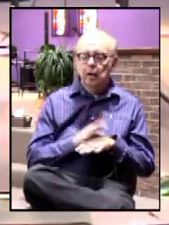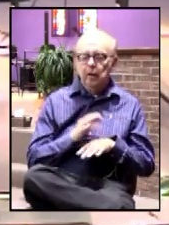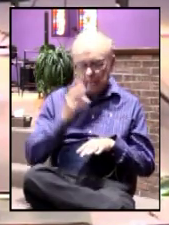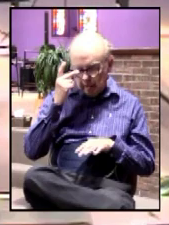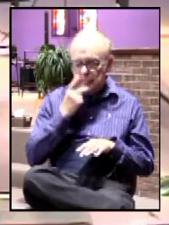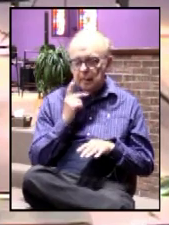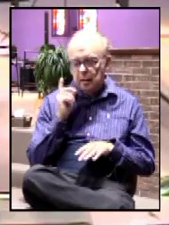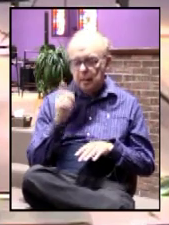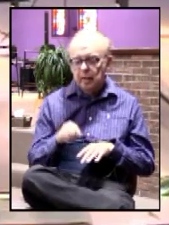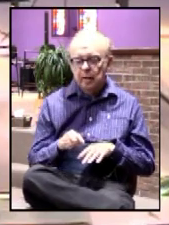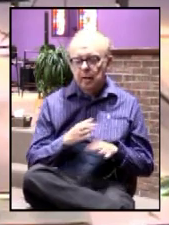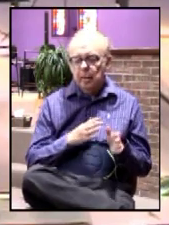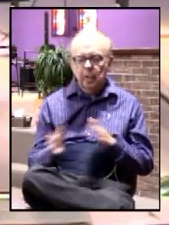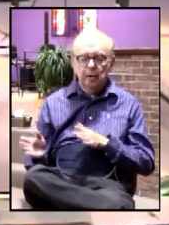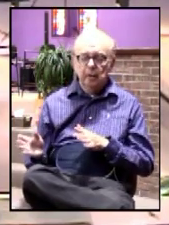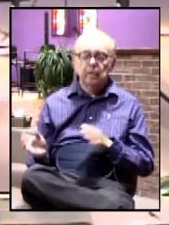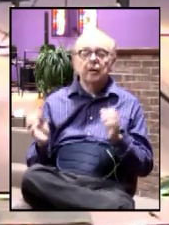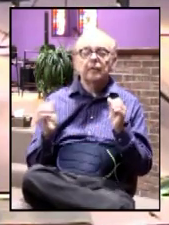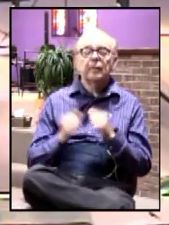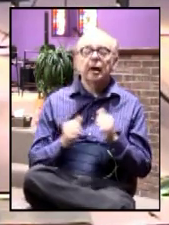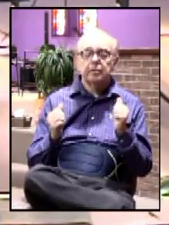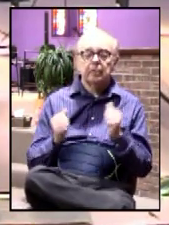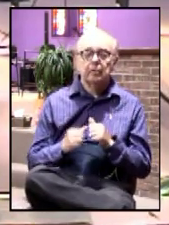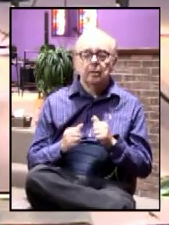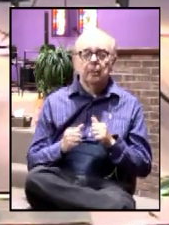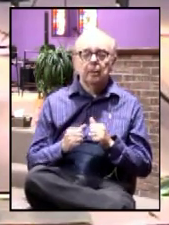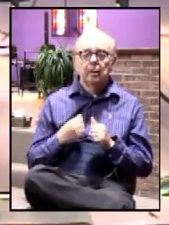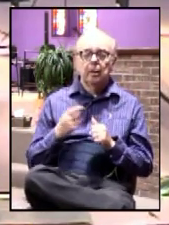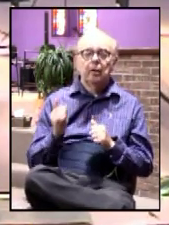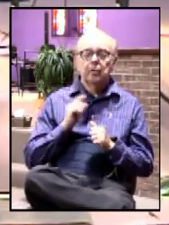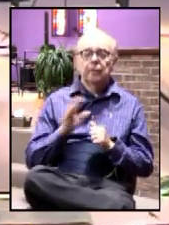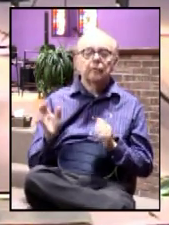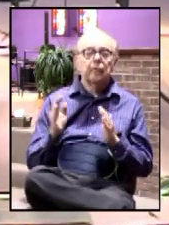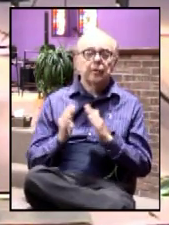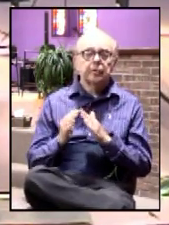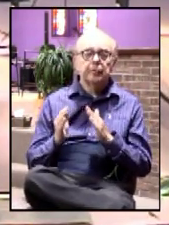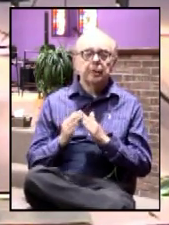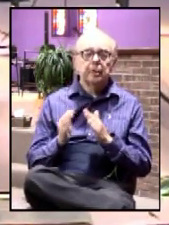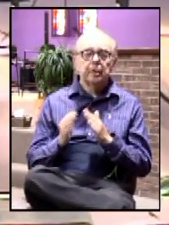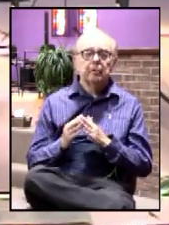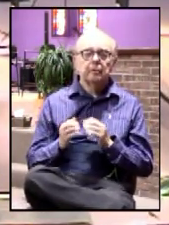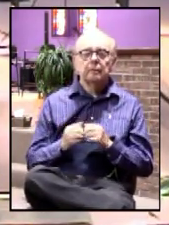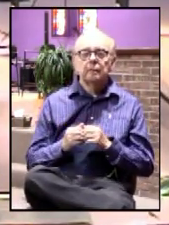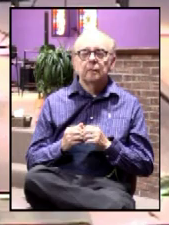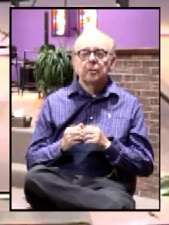church at Ephesus that they must be prepared to fight for their community.